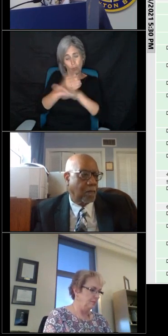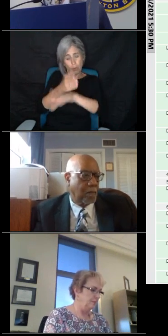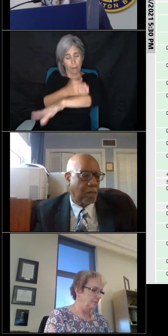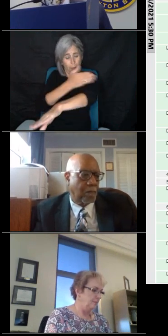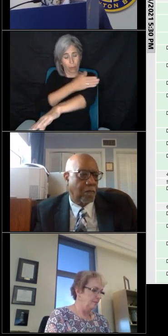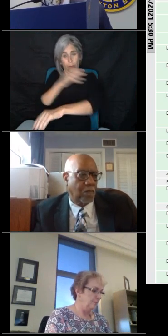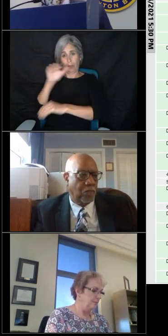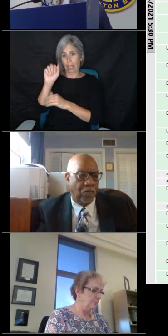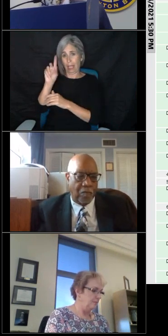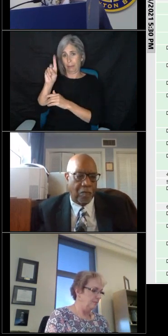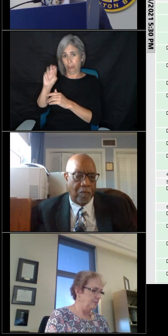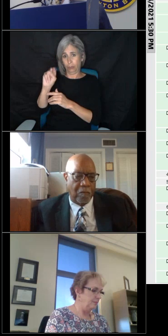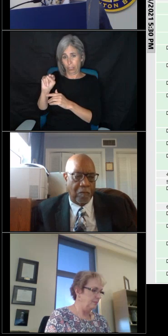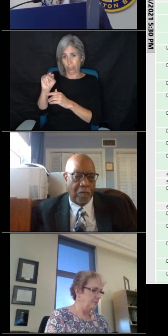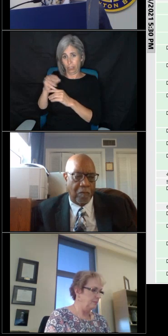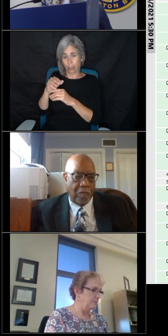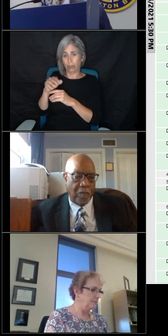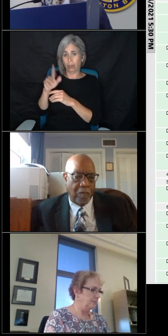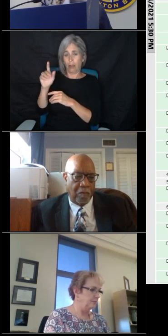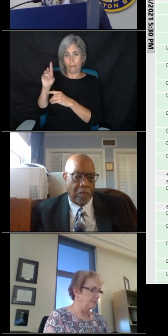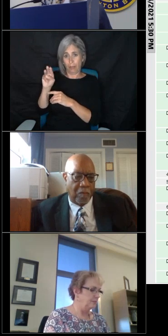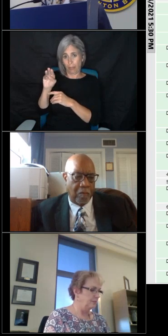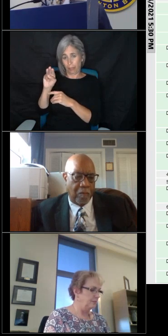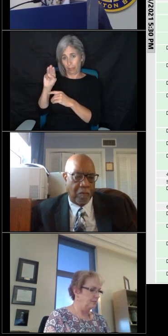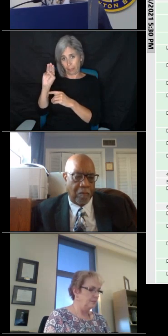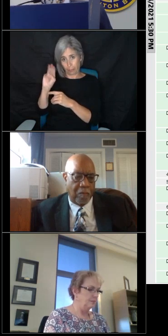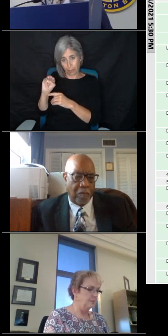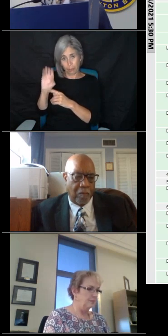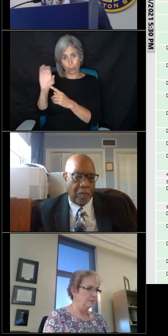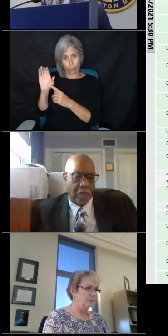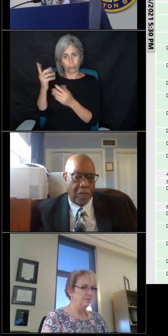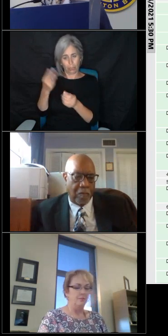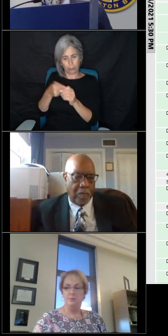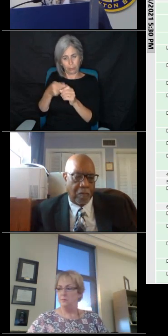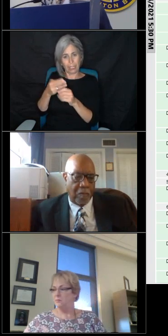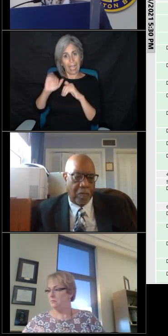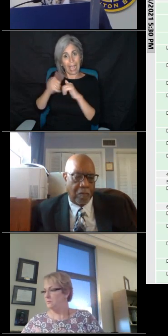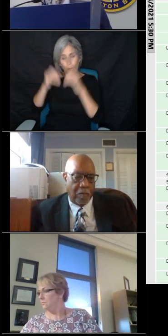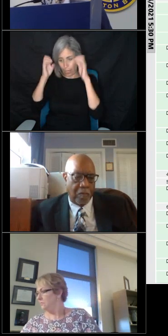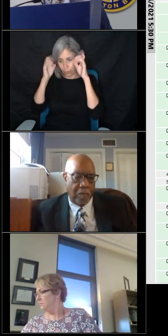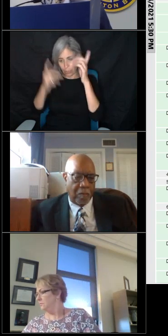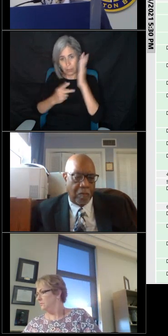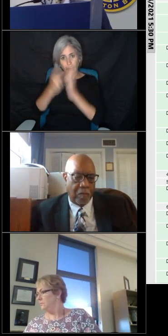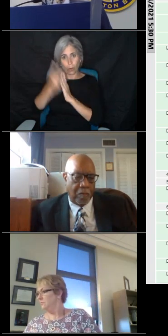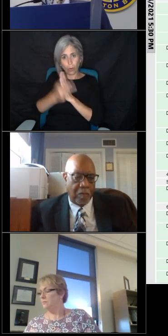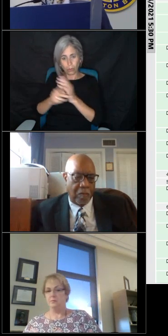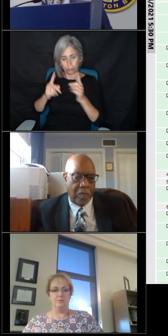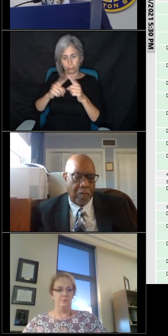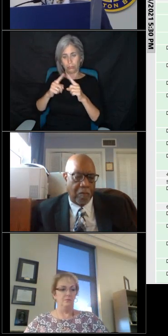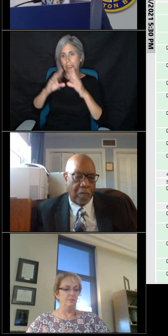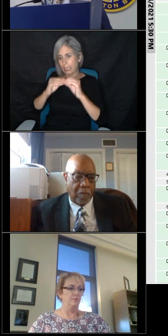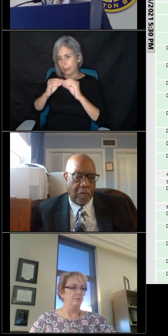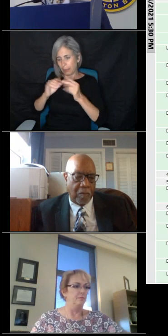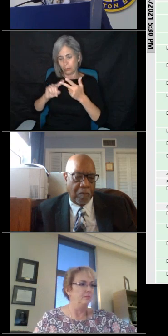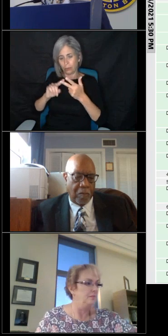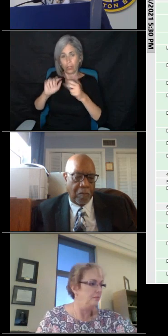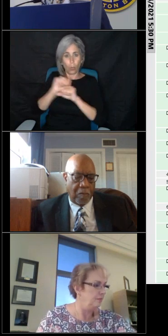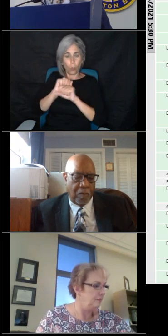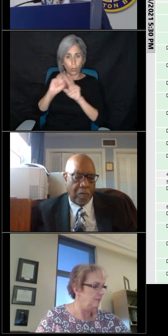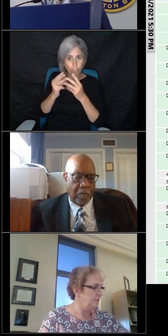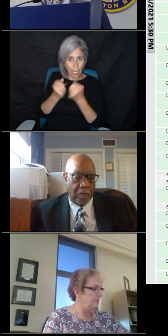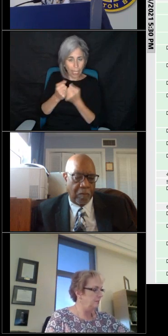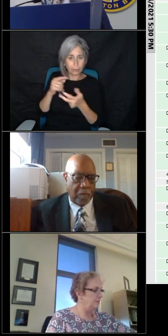of the affairs of the office of the municipal clerk through participation in education programs, seminars, workshops, and the annual meetings